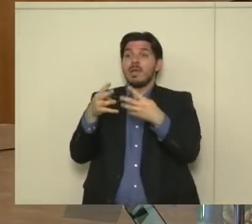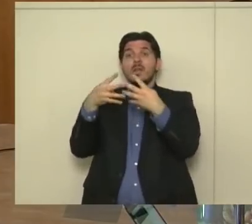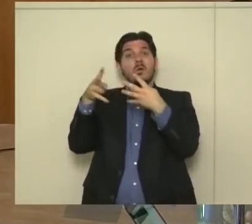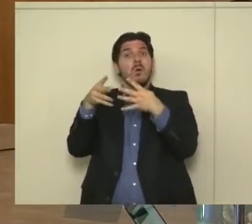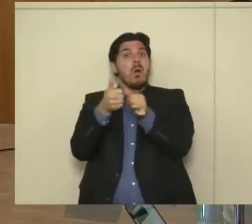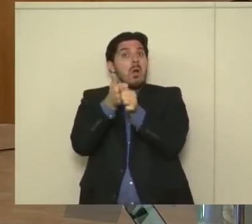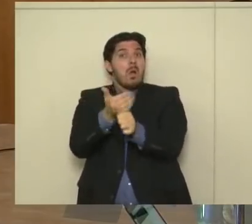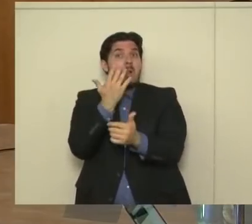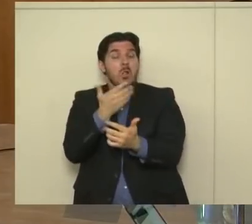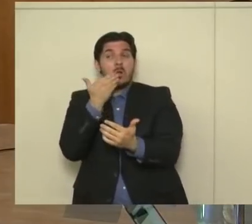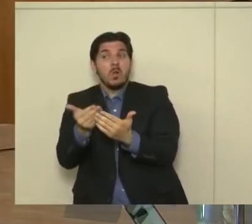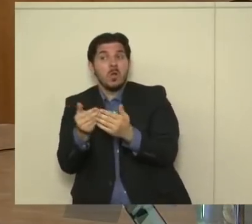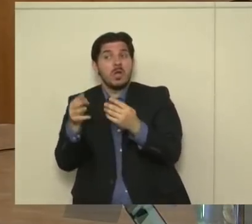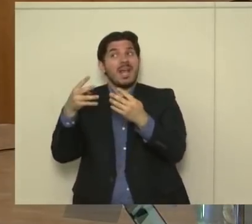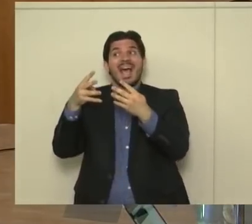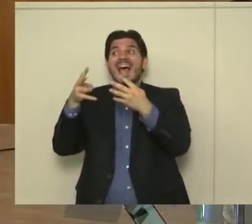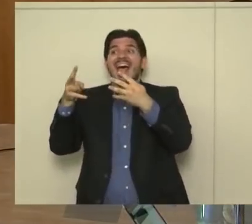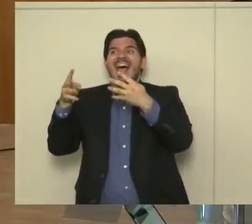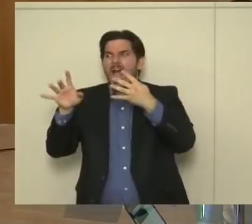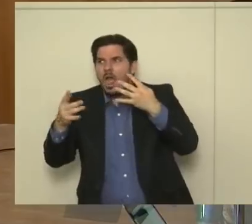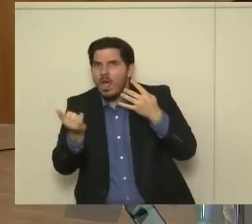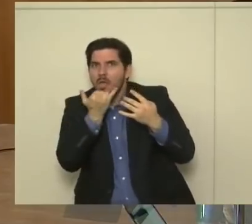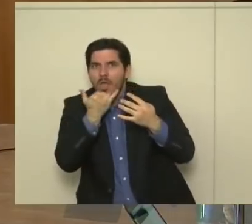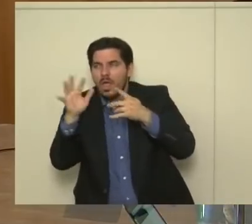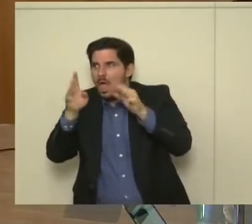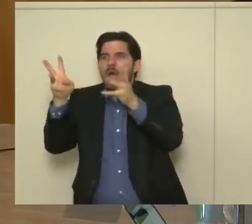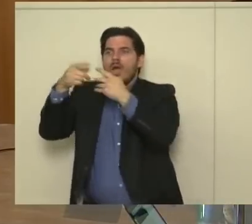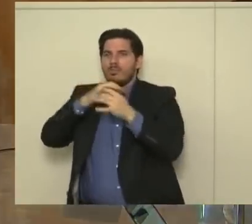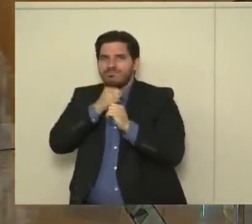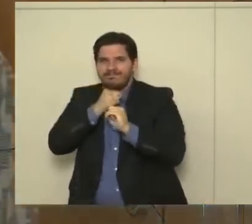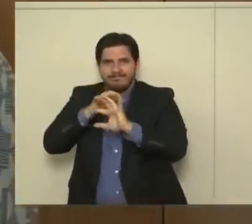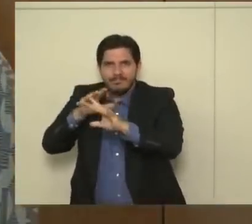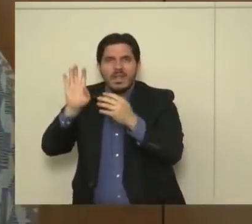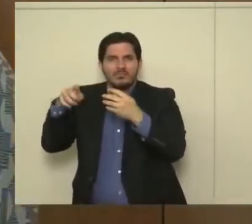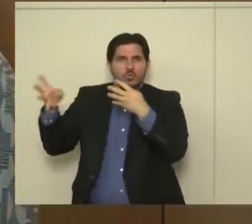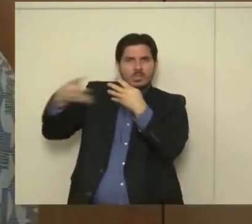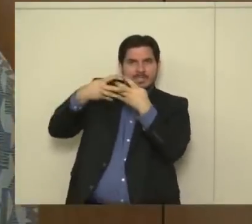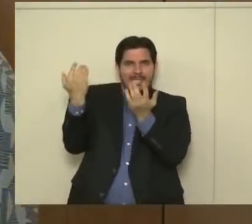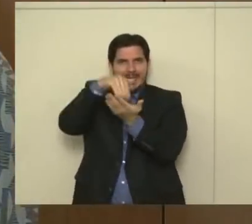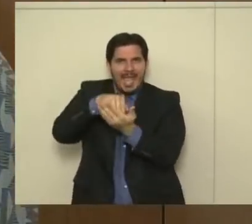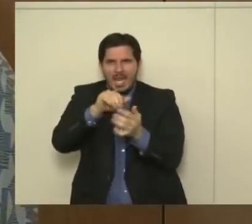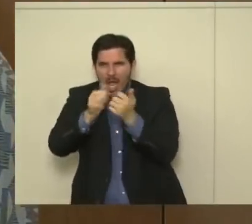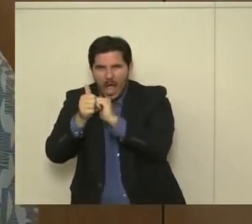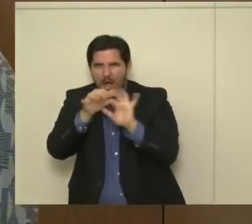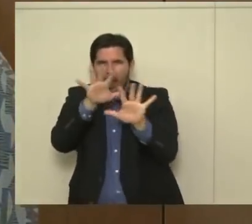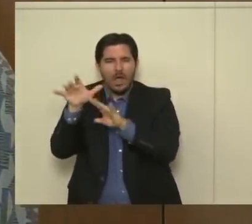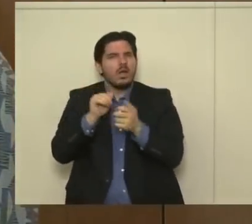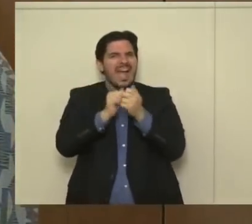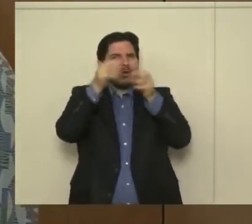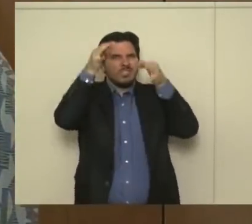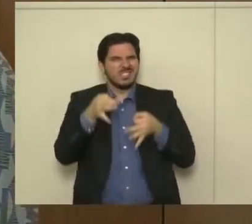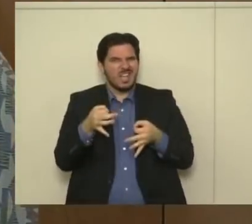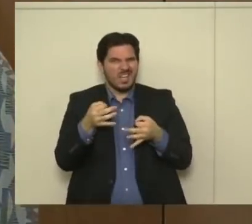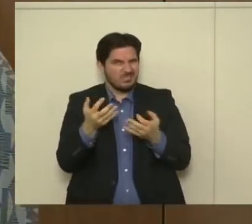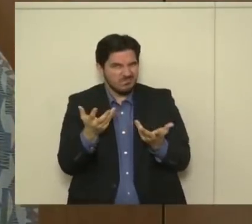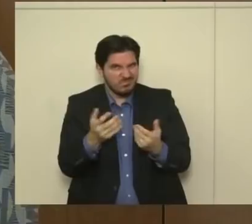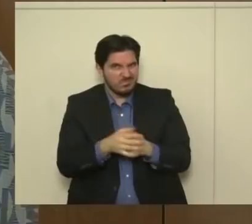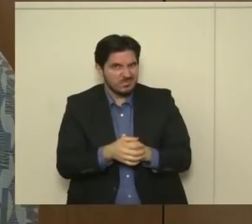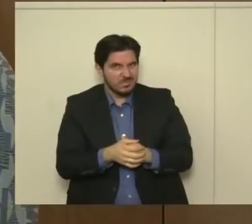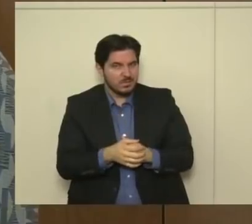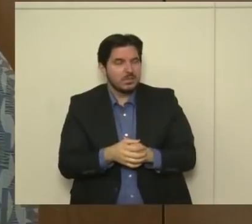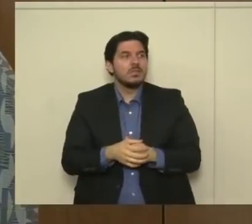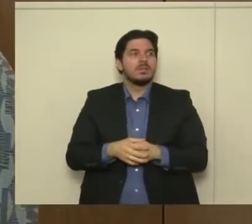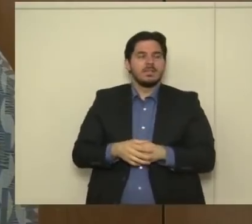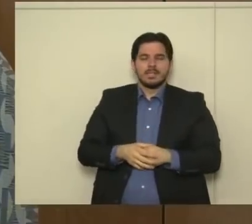into the criteria? Would they have to pause in-person learning? Thank you. Yeah, so Dan, thank you. I'm going to go right to Secretary Stewart, but I'm going to